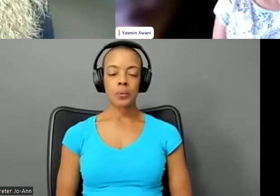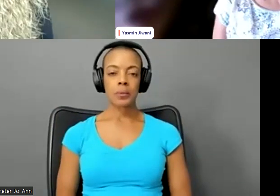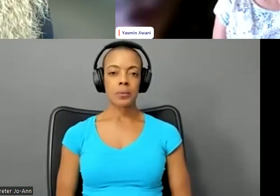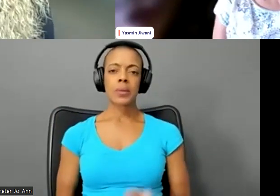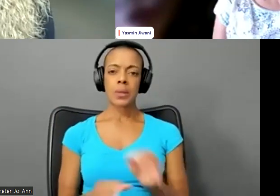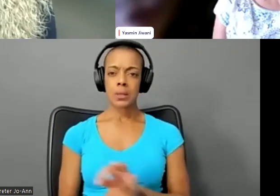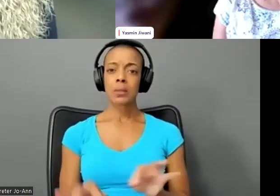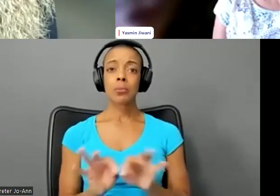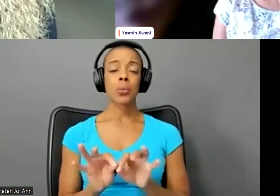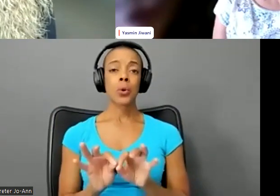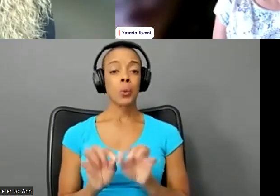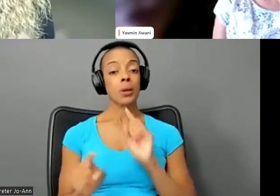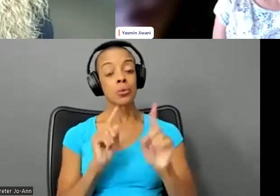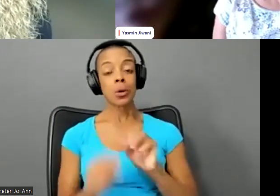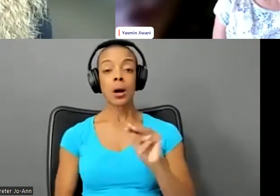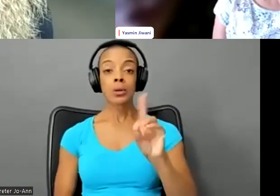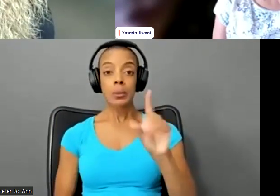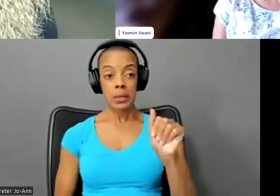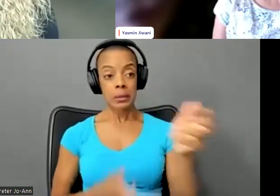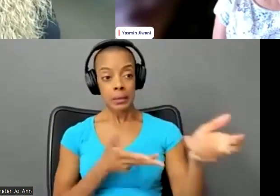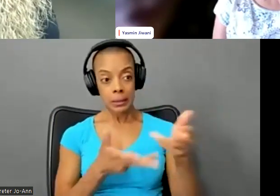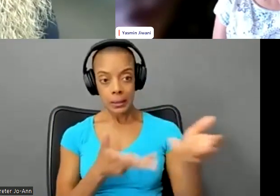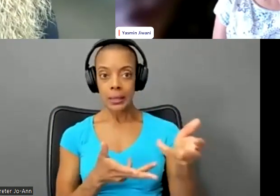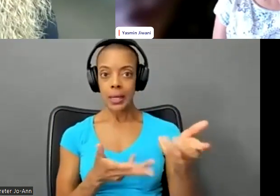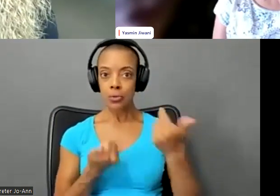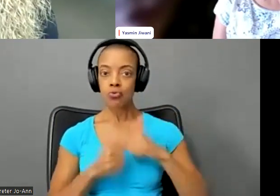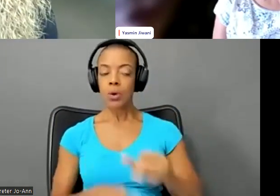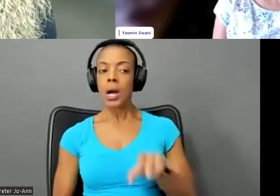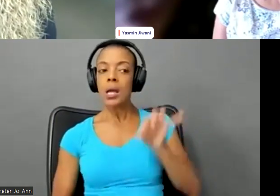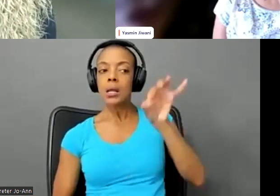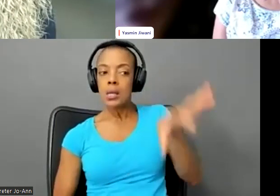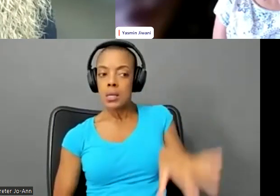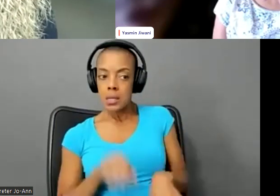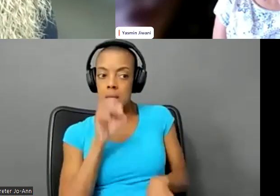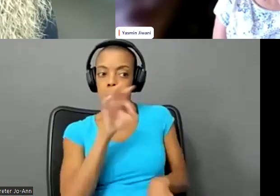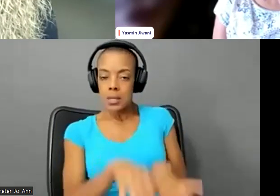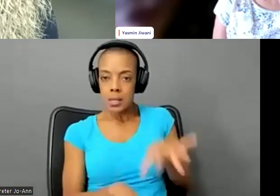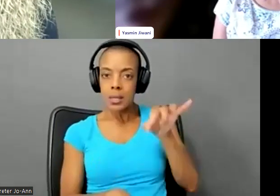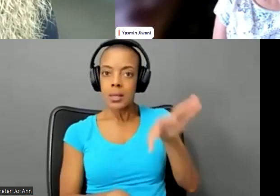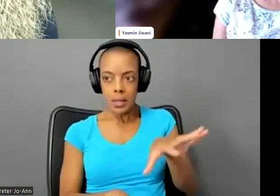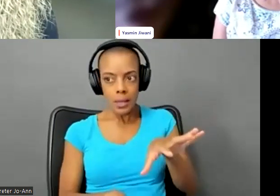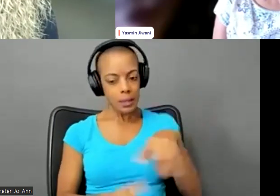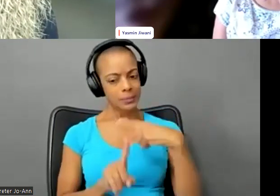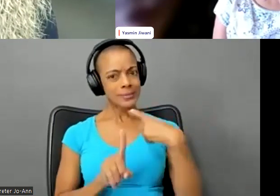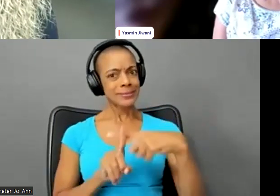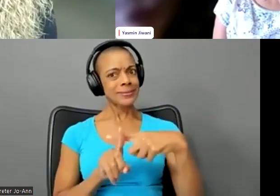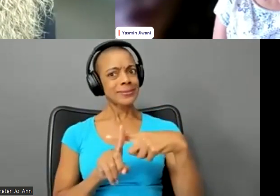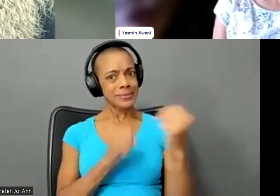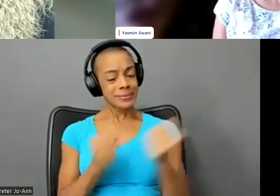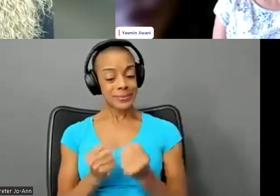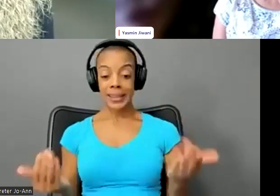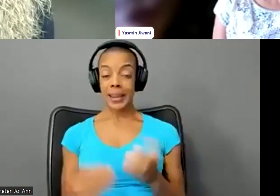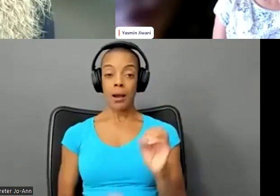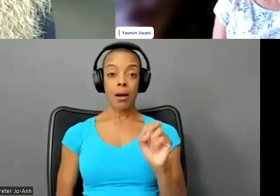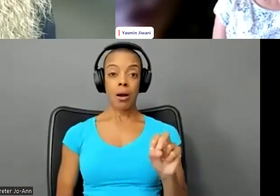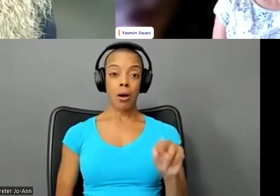you're talking to media to try and interweave that. We definitely at ONWA, you know, part of our